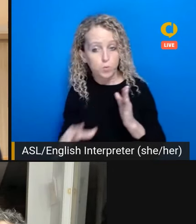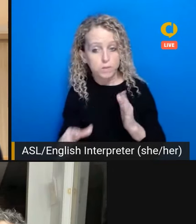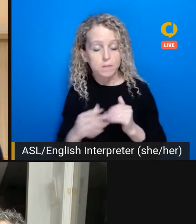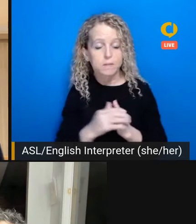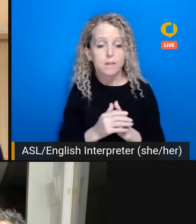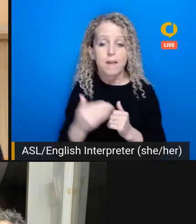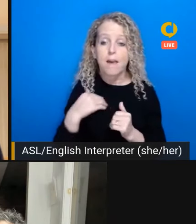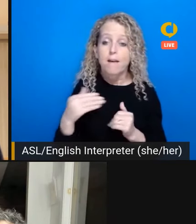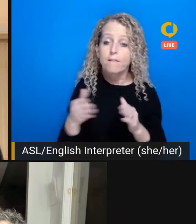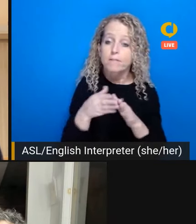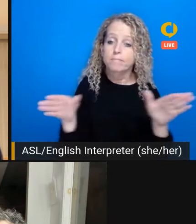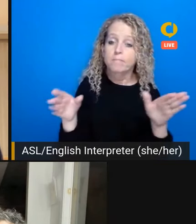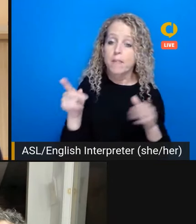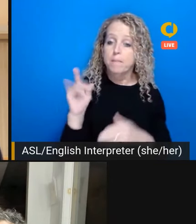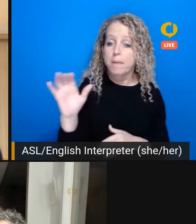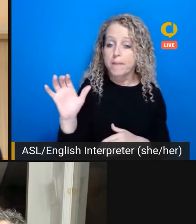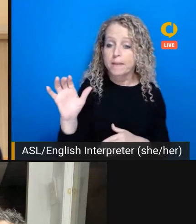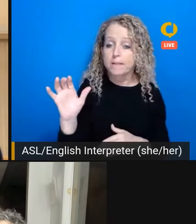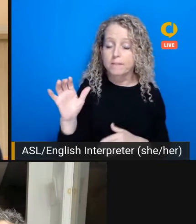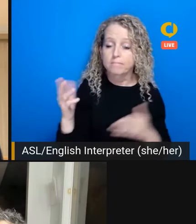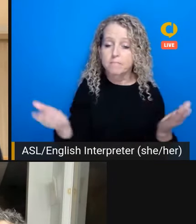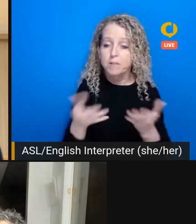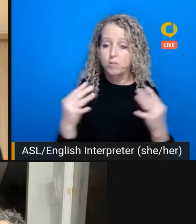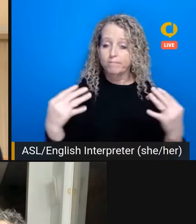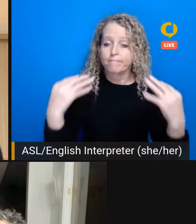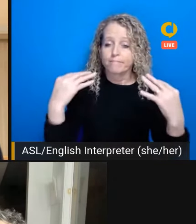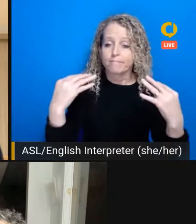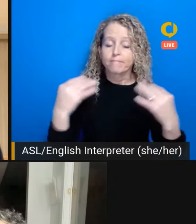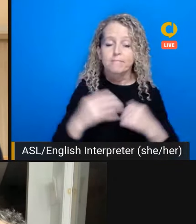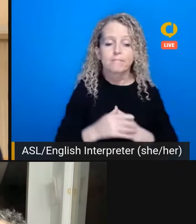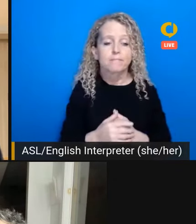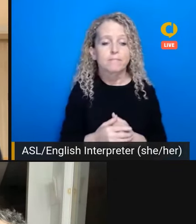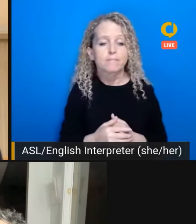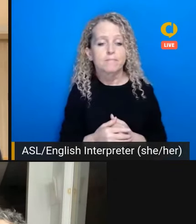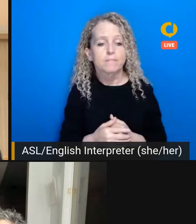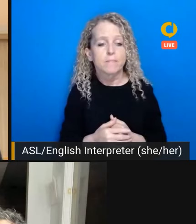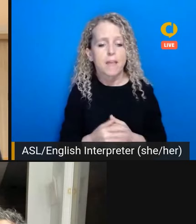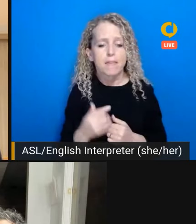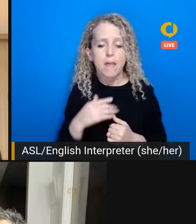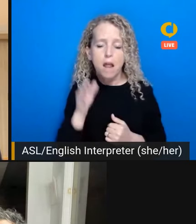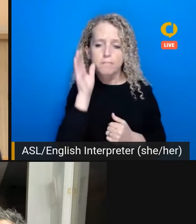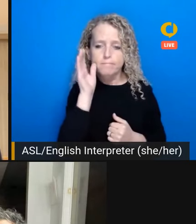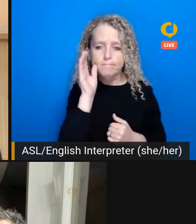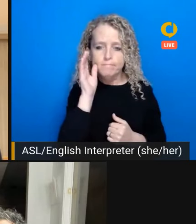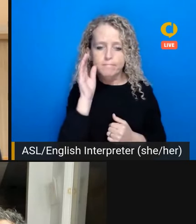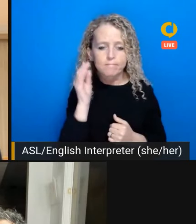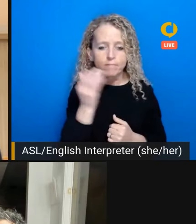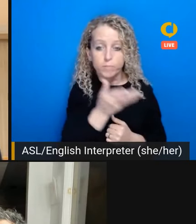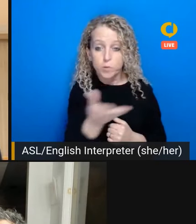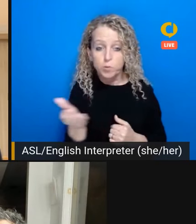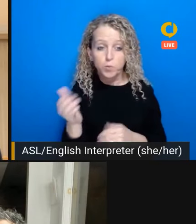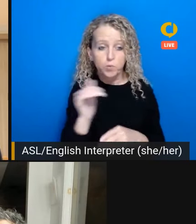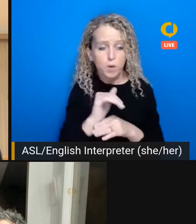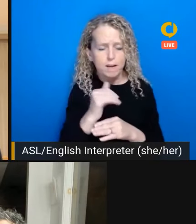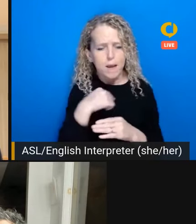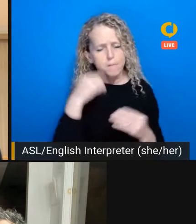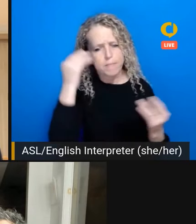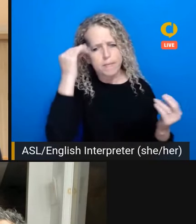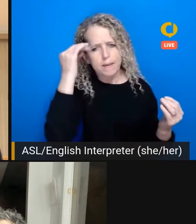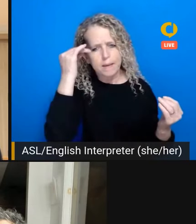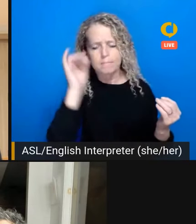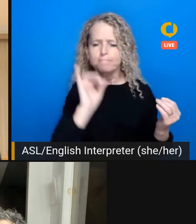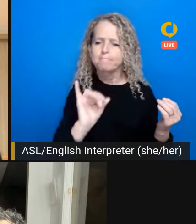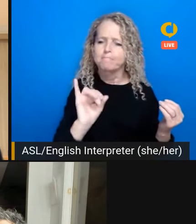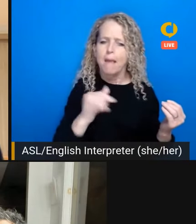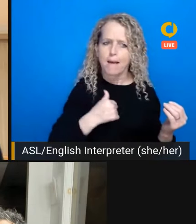public listening. And as you're talking, I am, one thing that's going through my head is just how much self-education I need to do